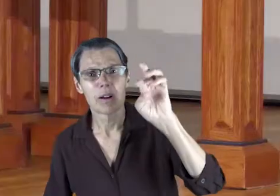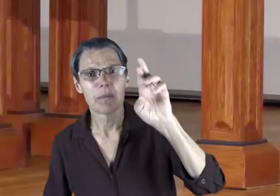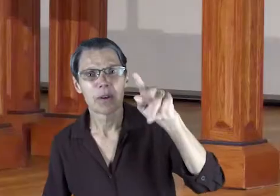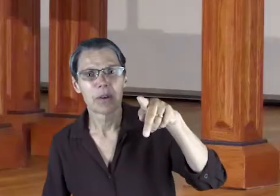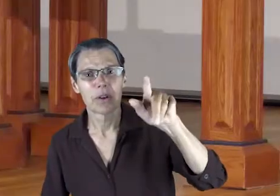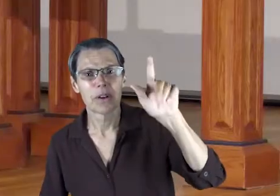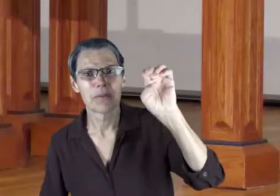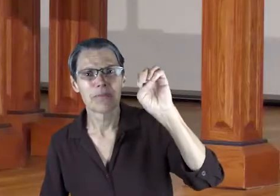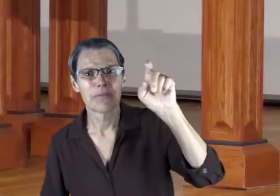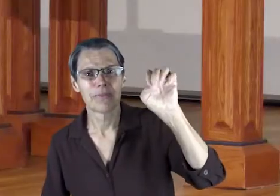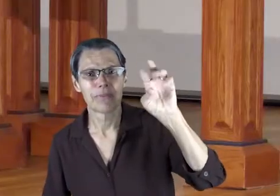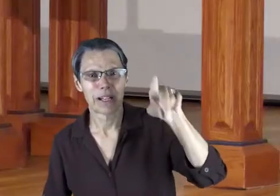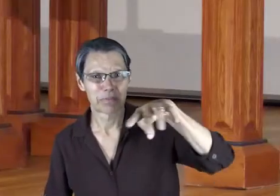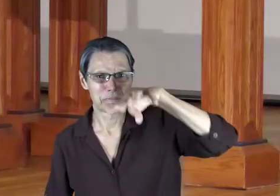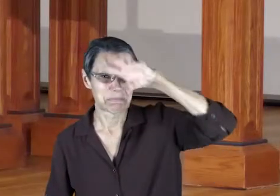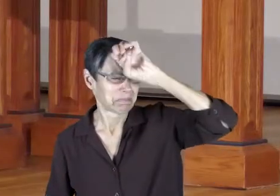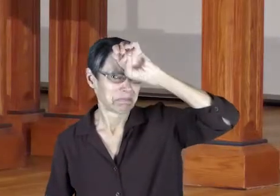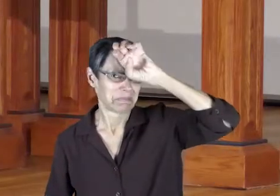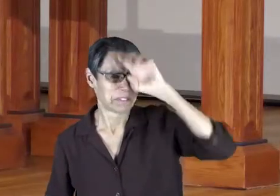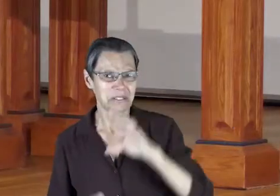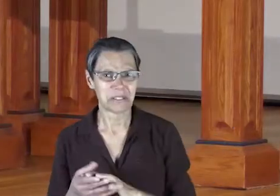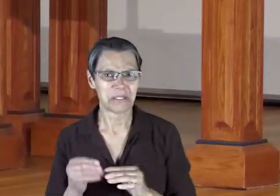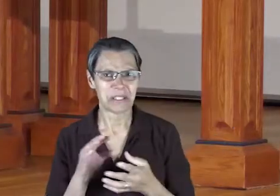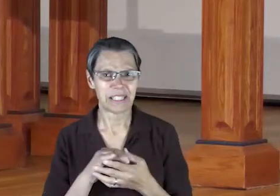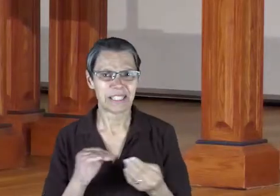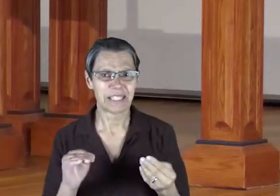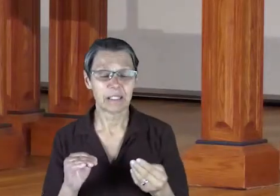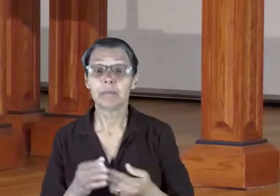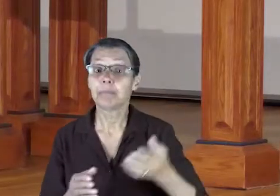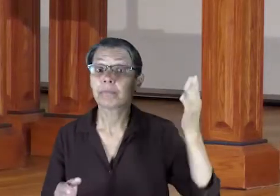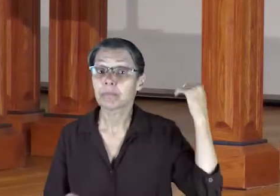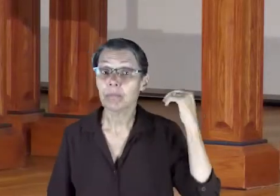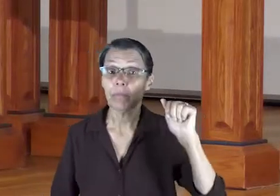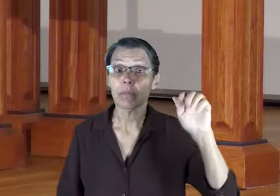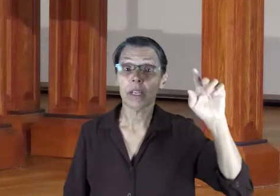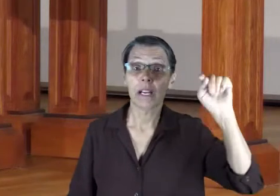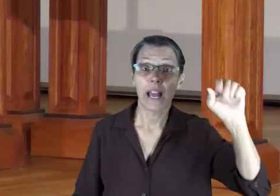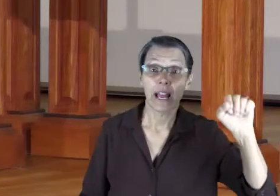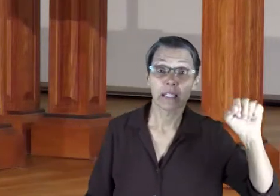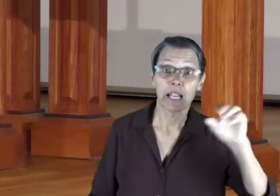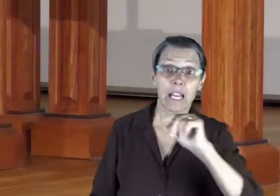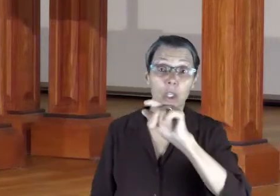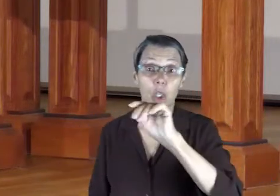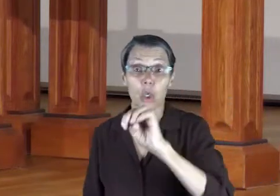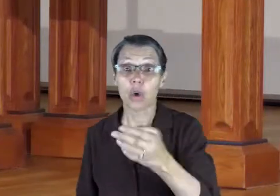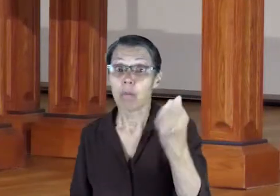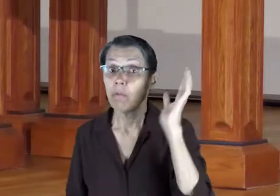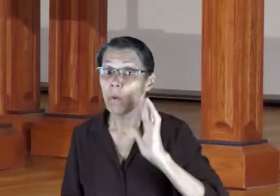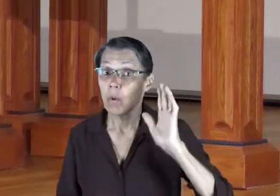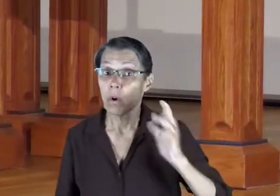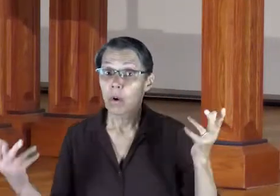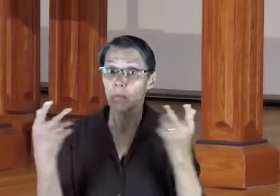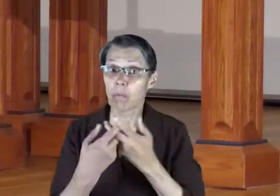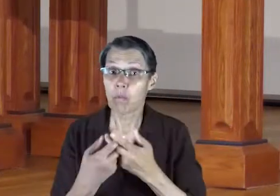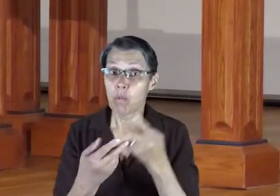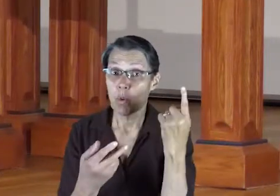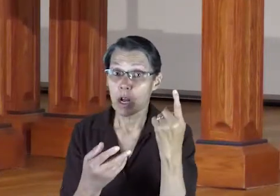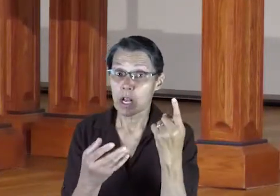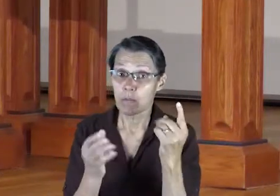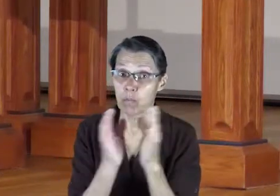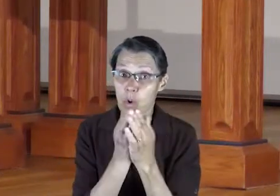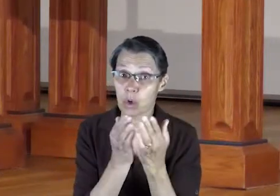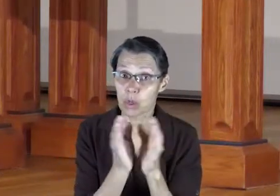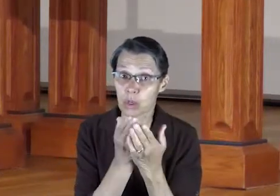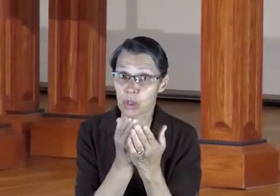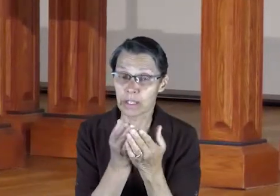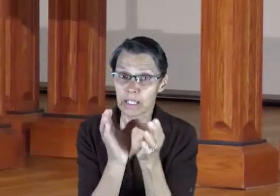Acts of the Apostles and Luke, which were one time one volume. And they were separated later to lead those of us